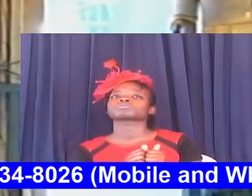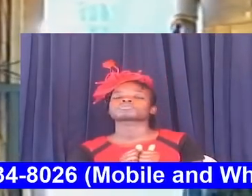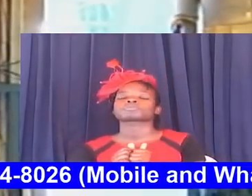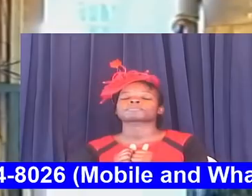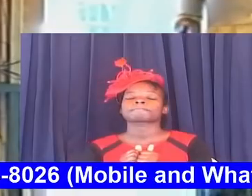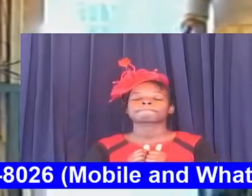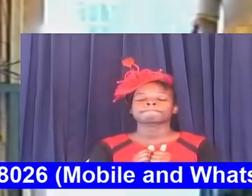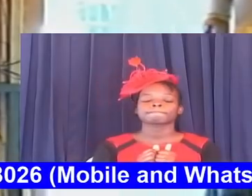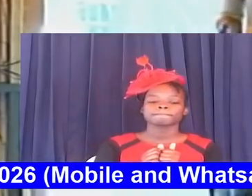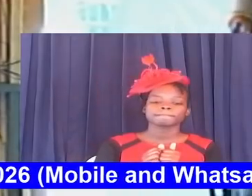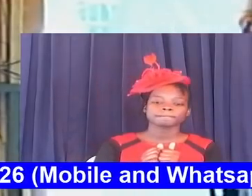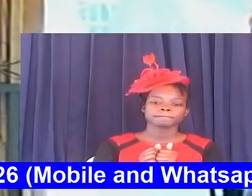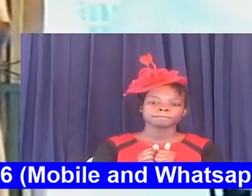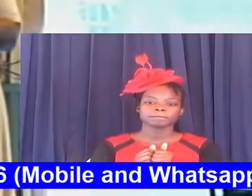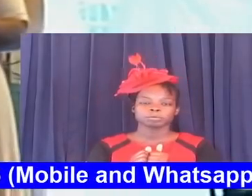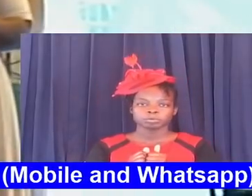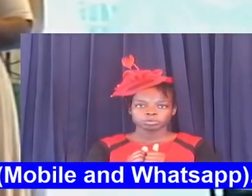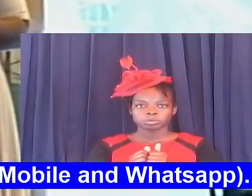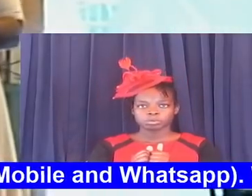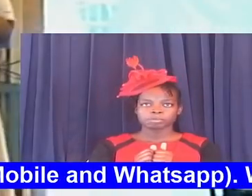Let me just invite Minister Boucher.